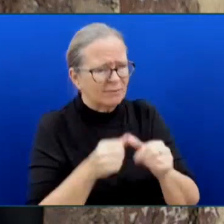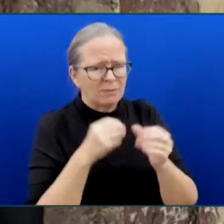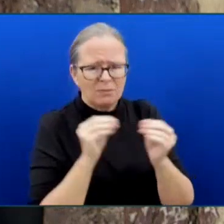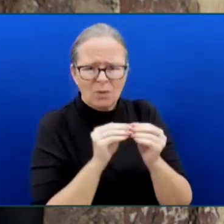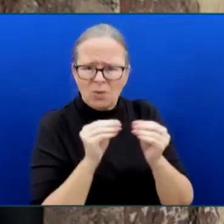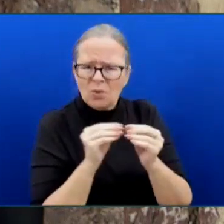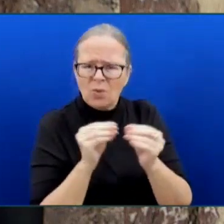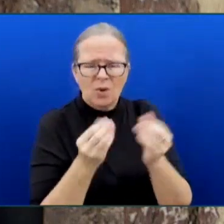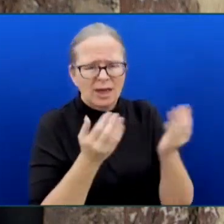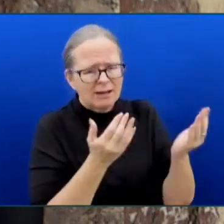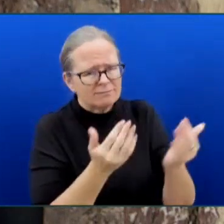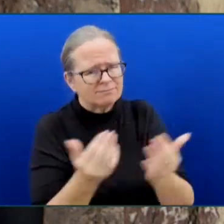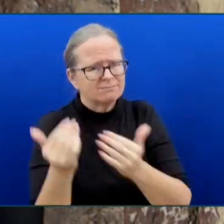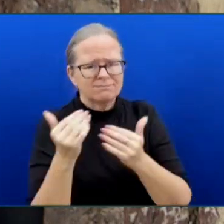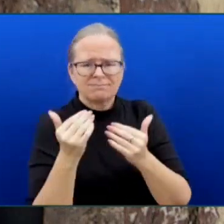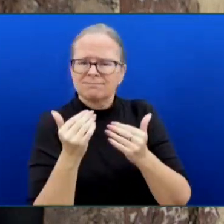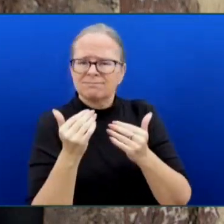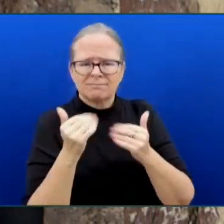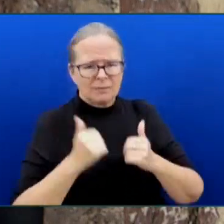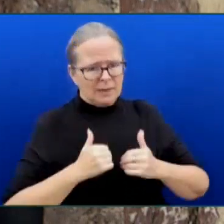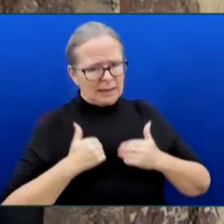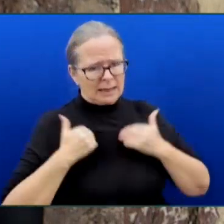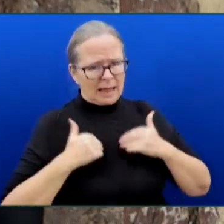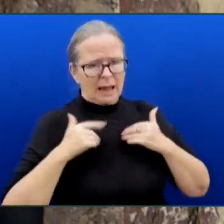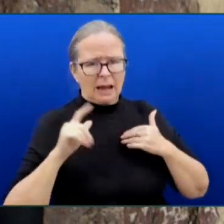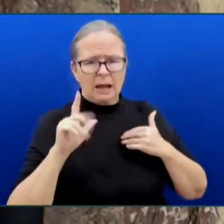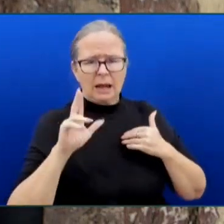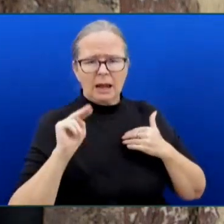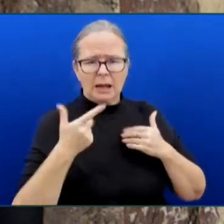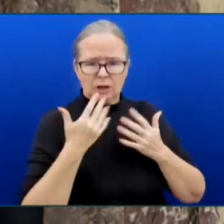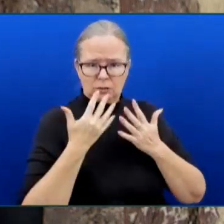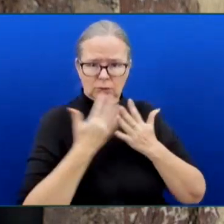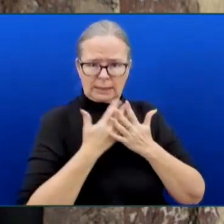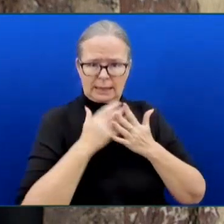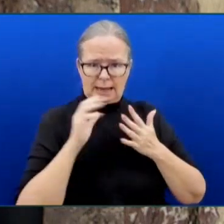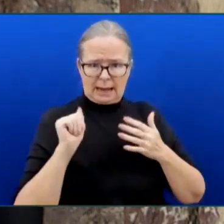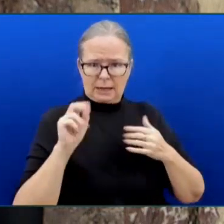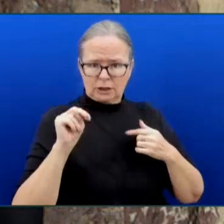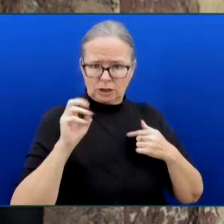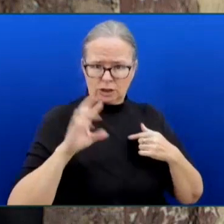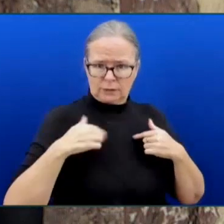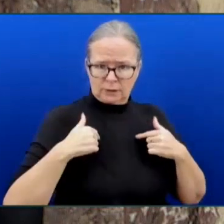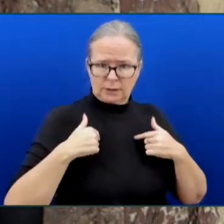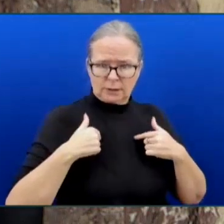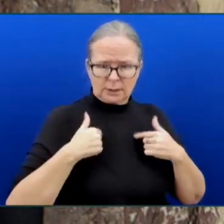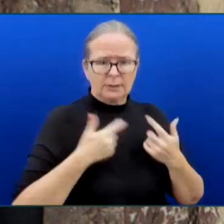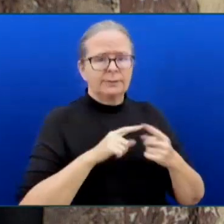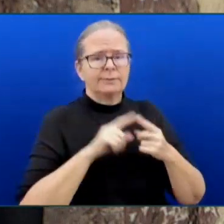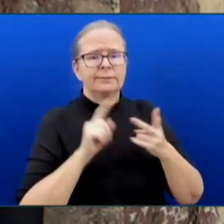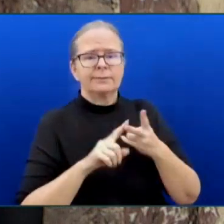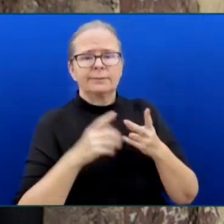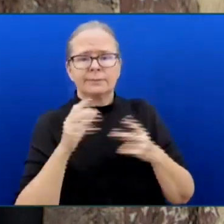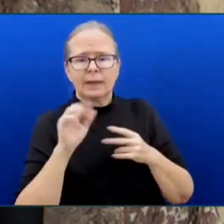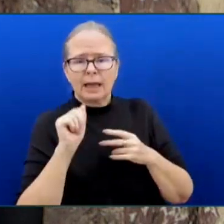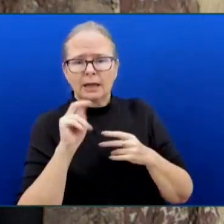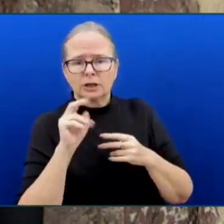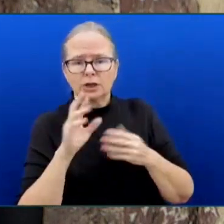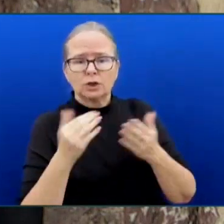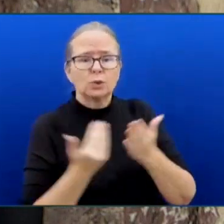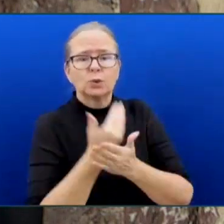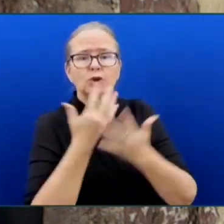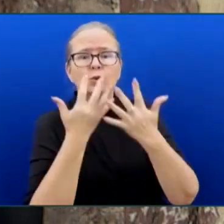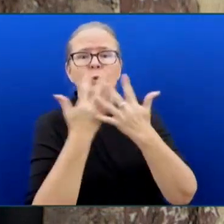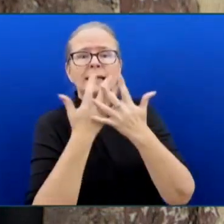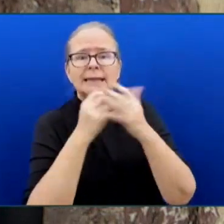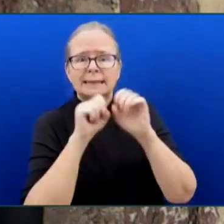screening program, building new cancer centers, adding new diagnostic equipment, and we're going to continue to do that work together.